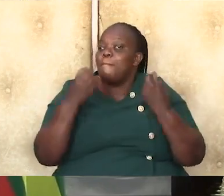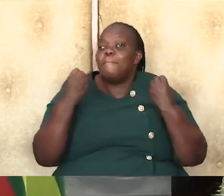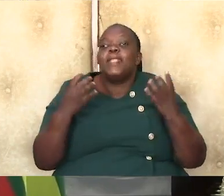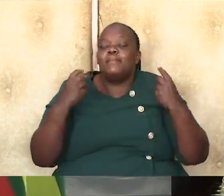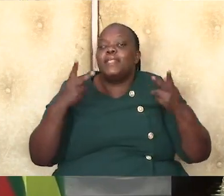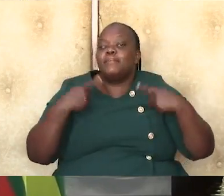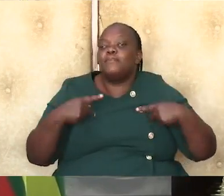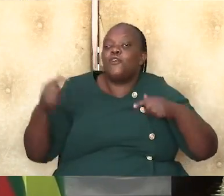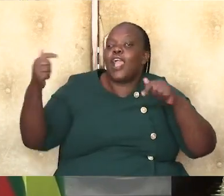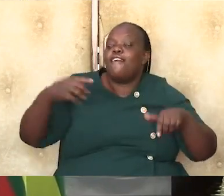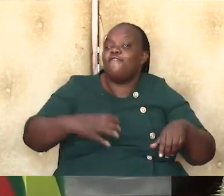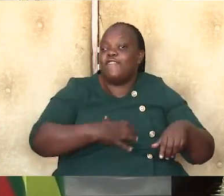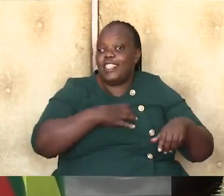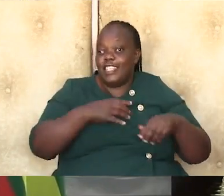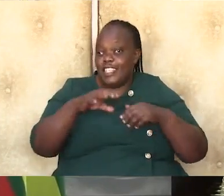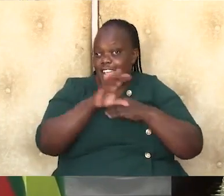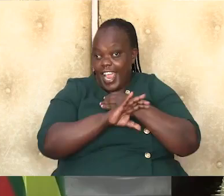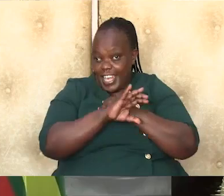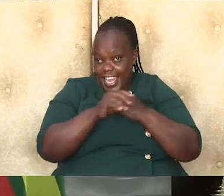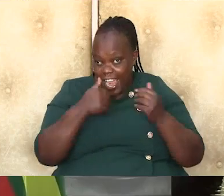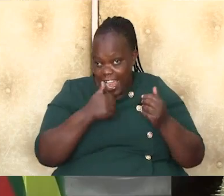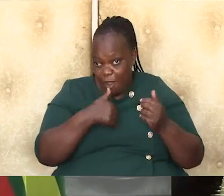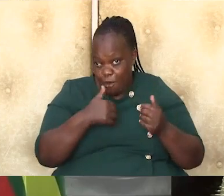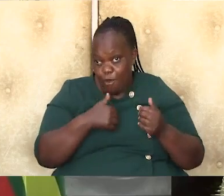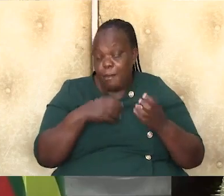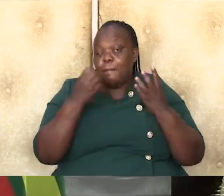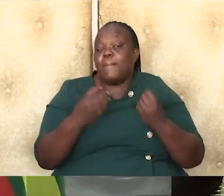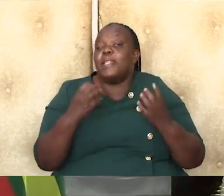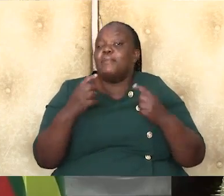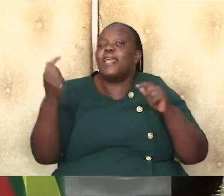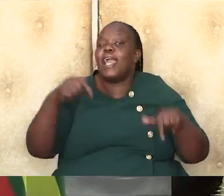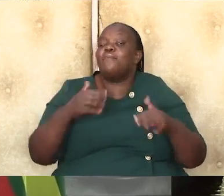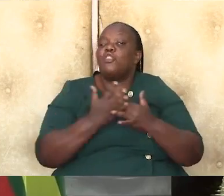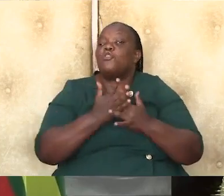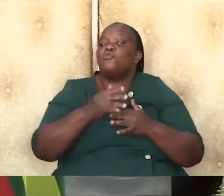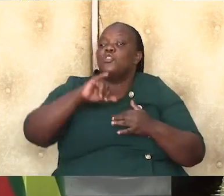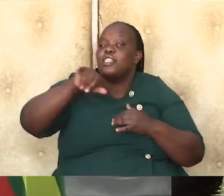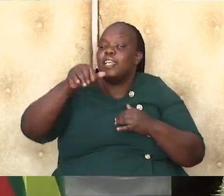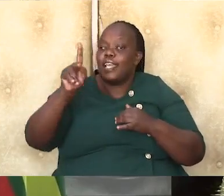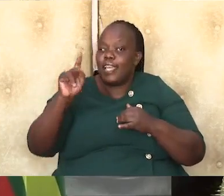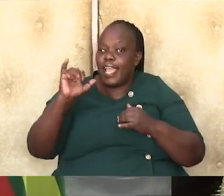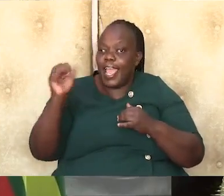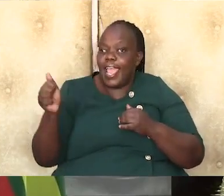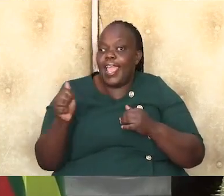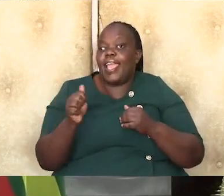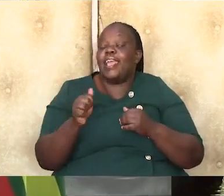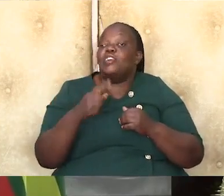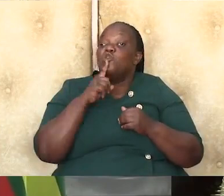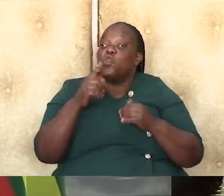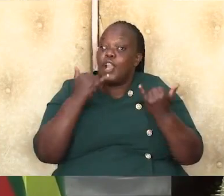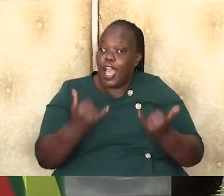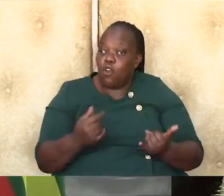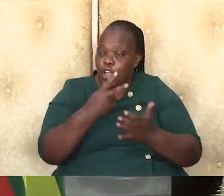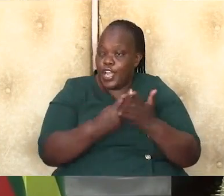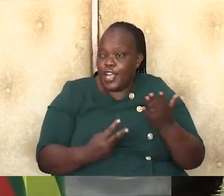people to come and visit our country. And majority of them who come through JKIA. So we have now doubled